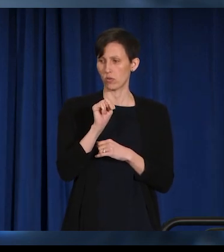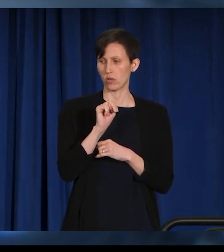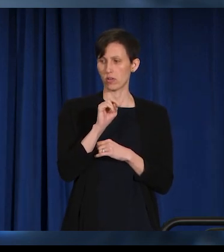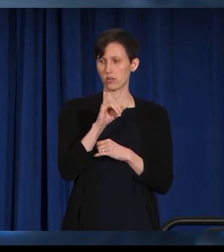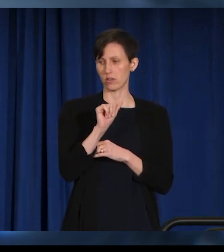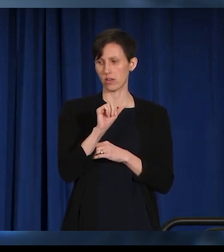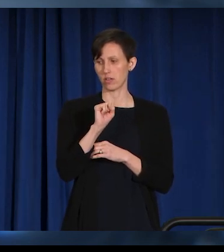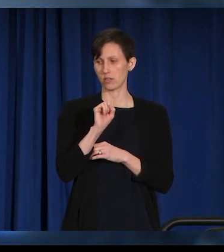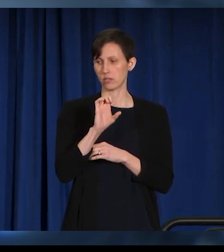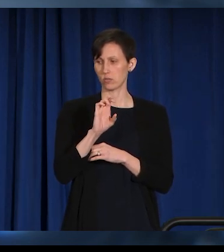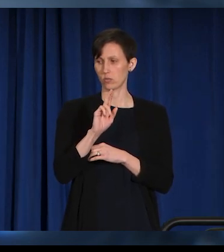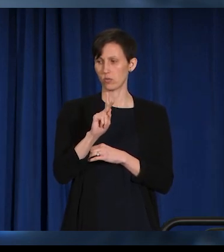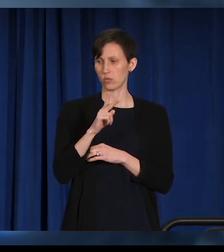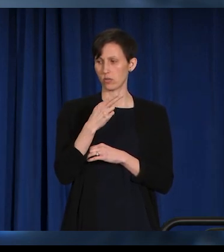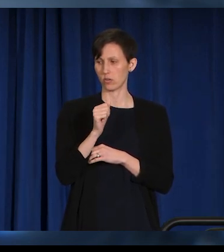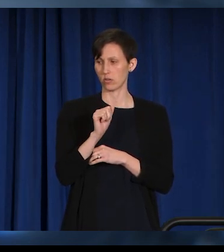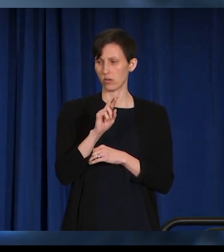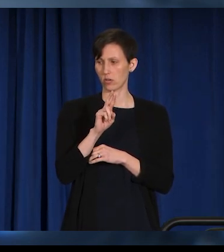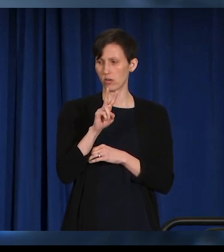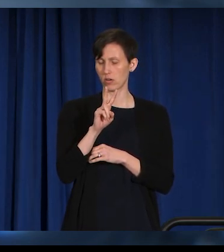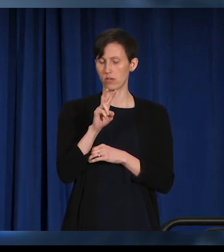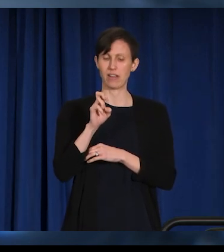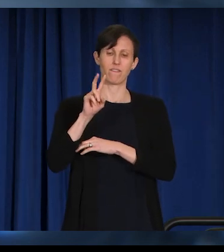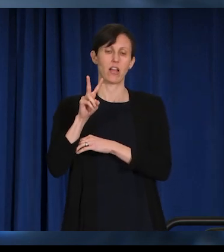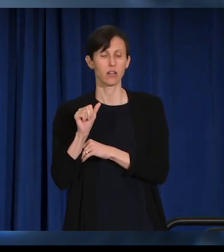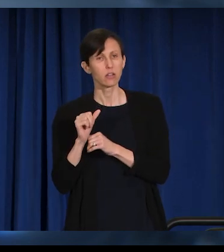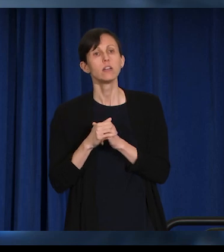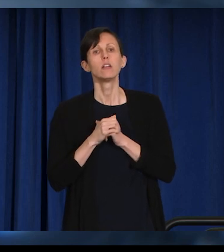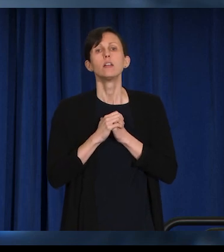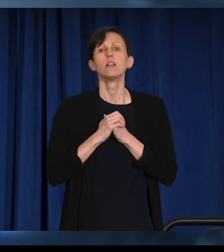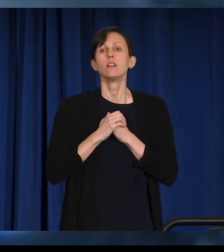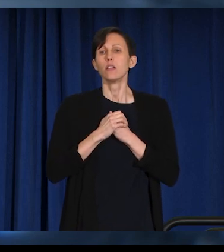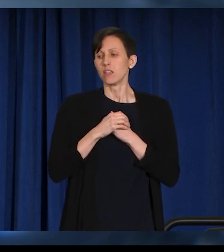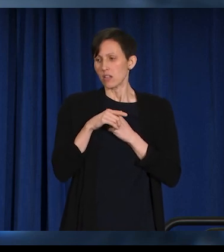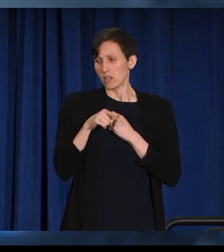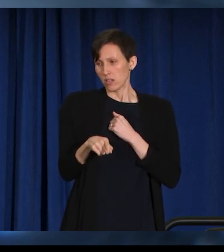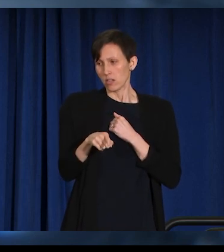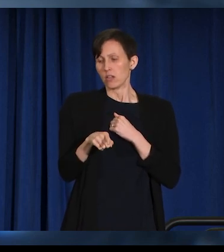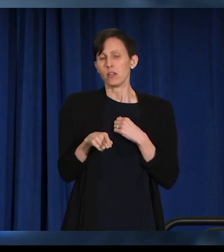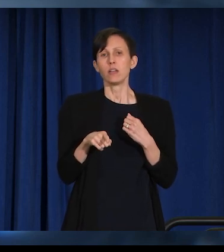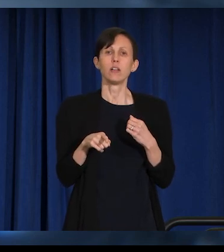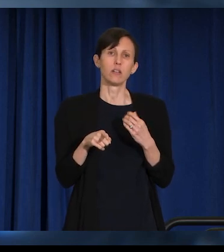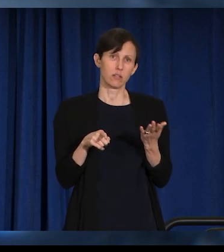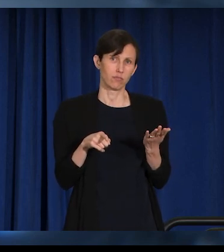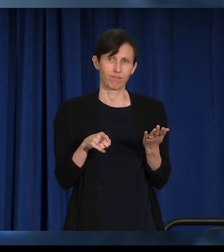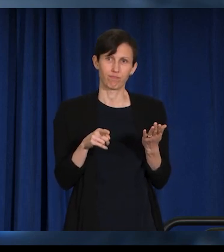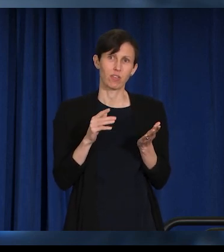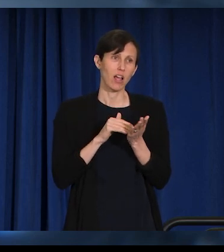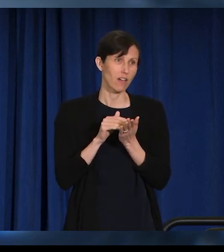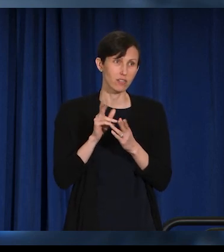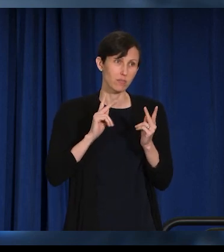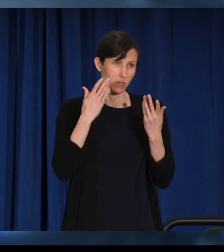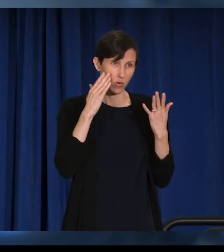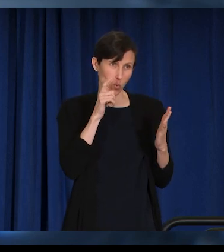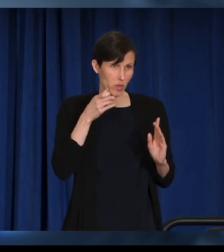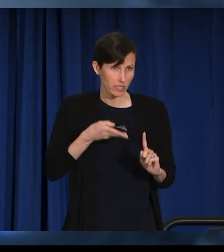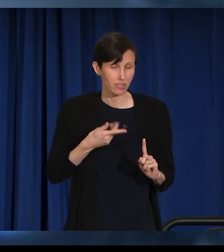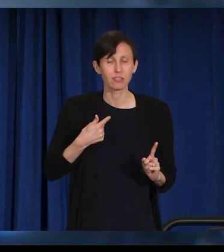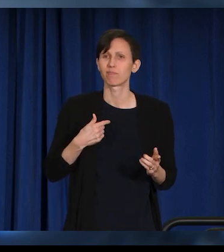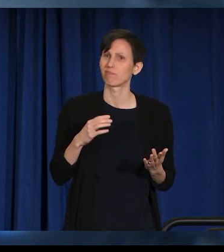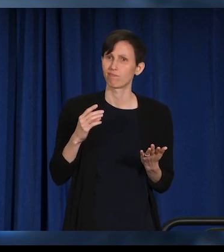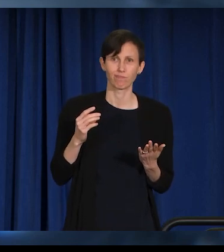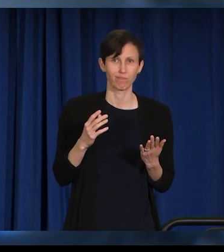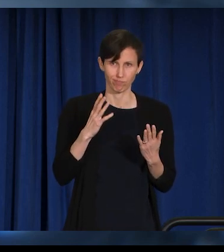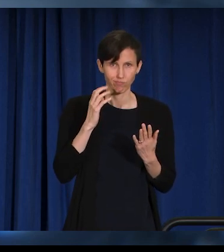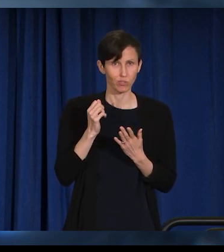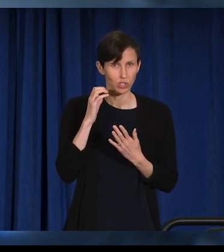an early pioneer in the field of autism research who is tragically underrecognized. I'm going to teach you about her today. So Grunya was